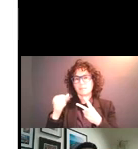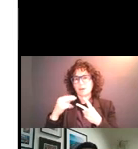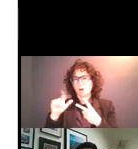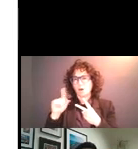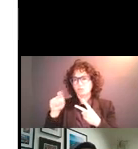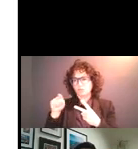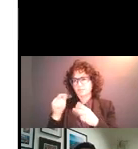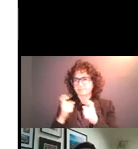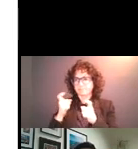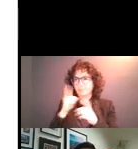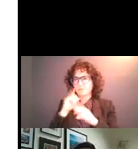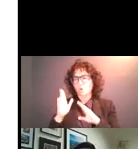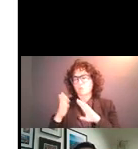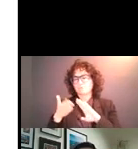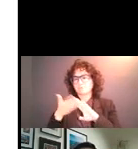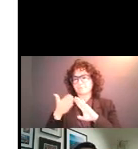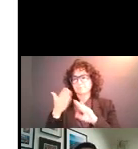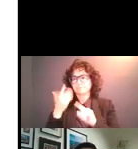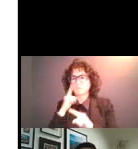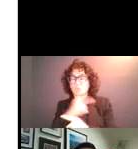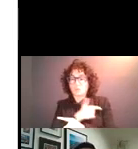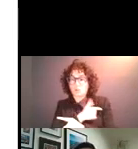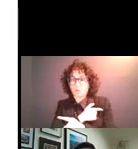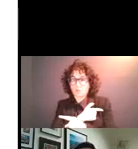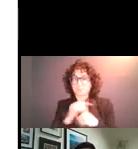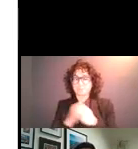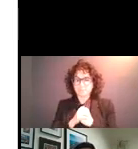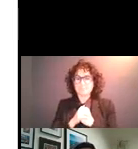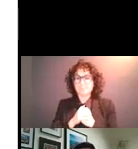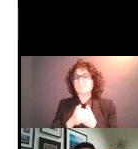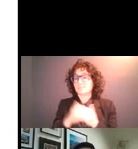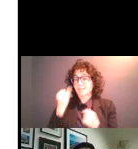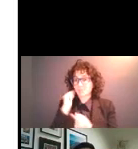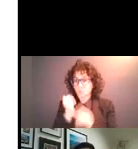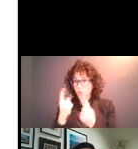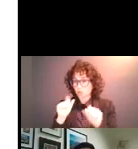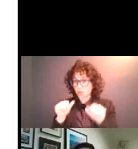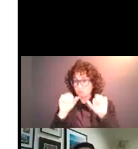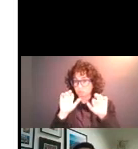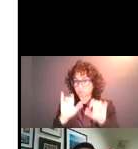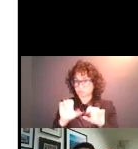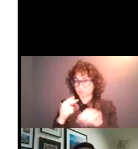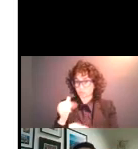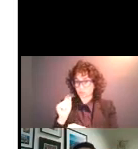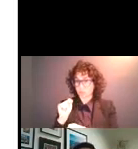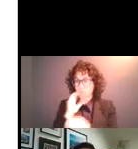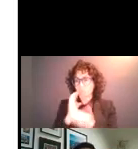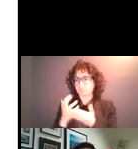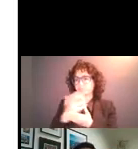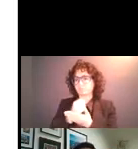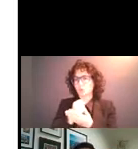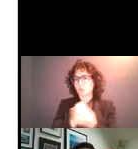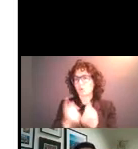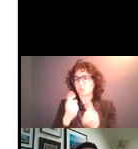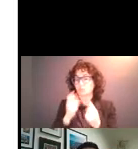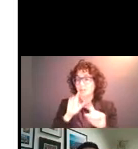Throughout the presentation, please feel free to post your questions here in the Zoom chat, and we will make sure to collect your questions and then do our best to answer